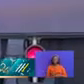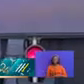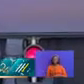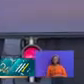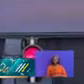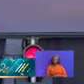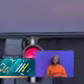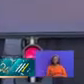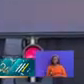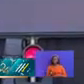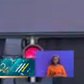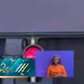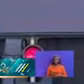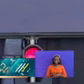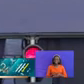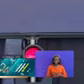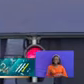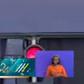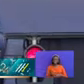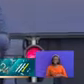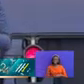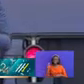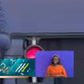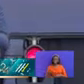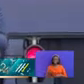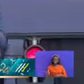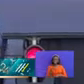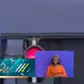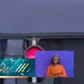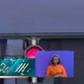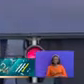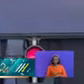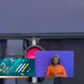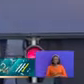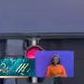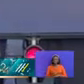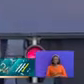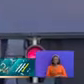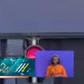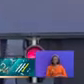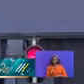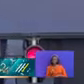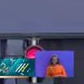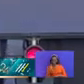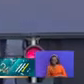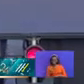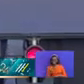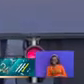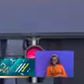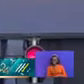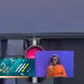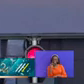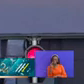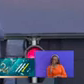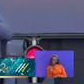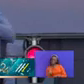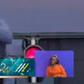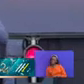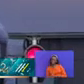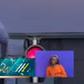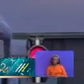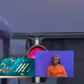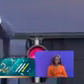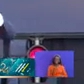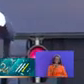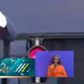said Lord we want to bury our hearts and not have conversation then I began to interrogate and I asked why is it that now we